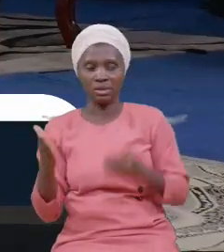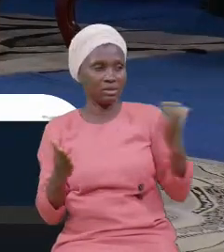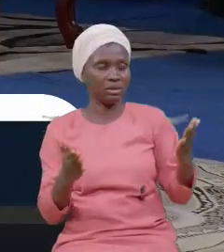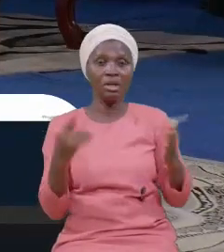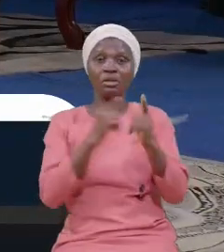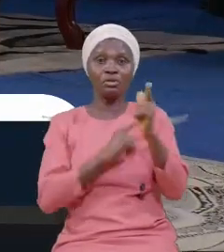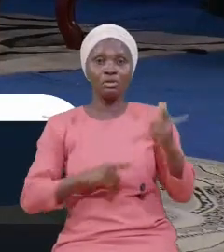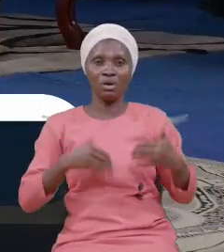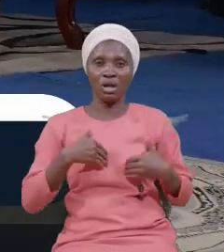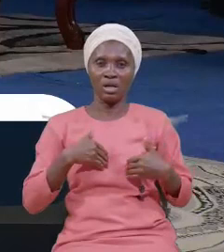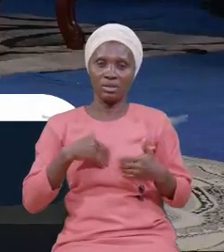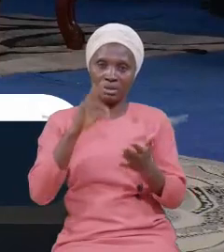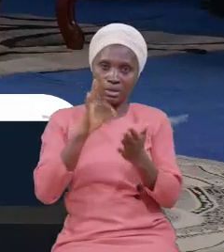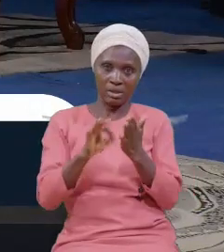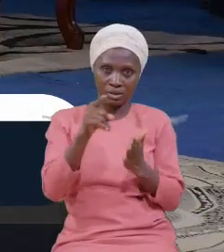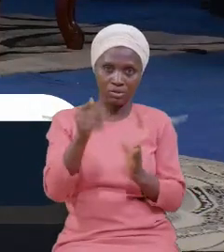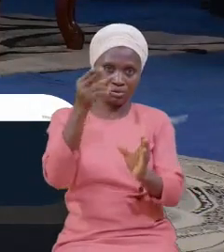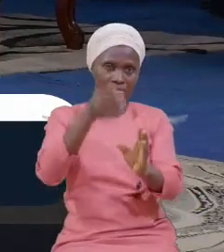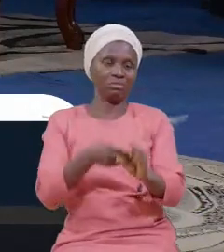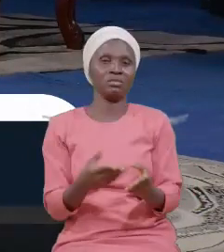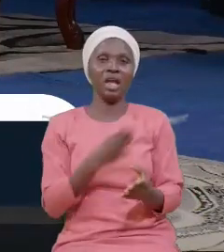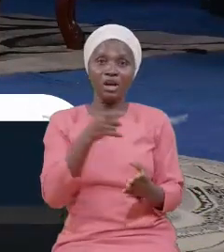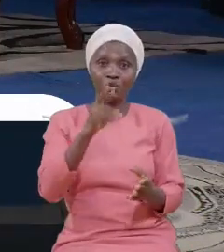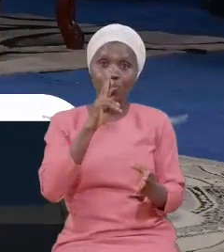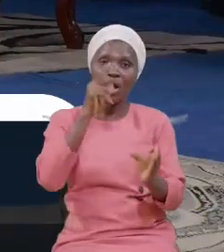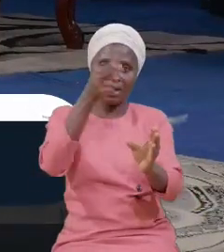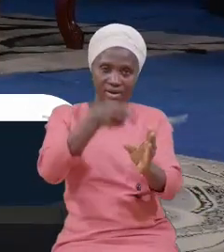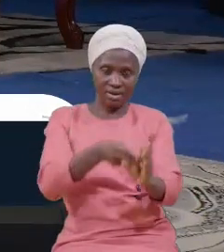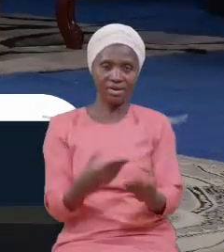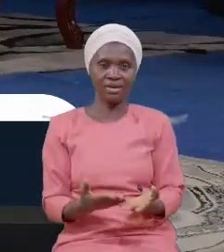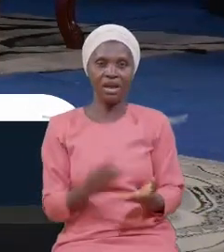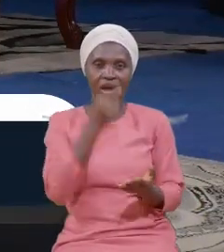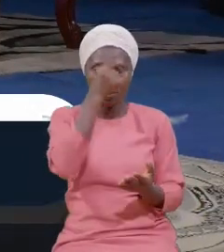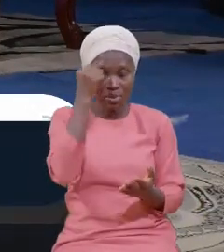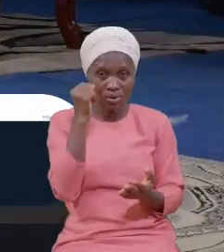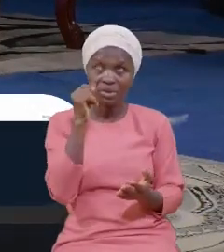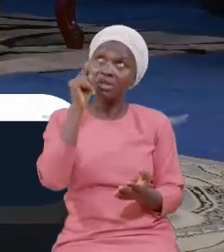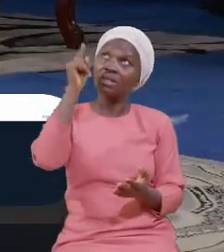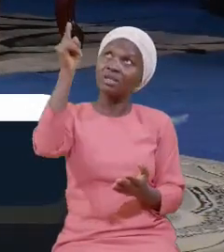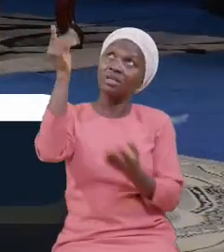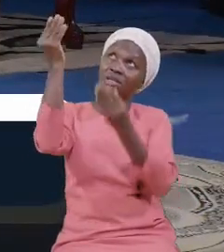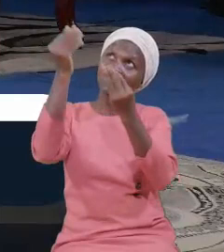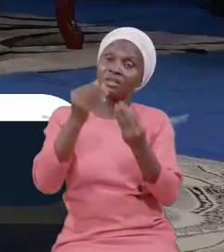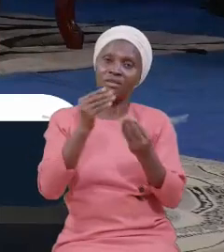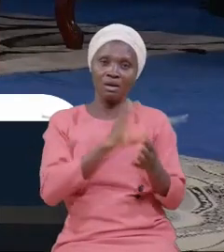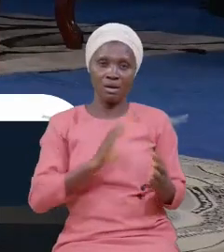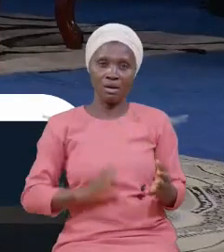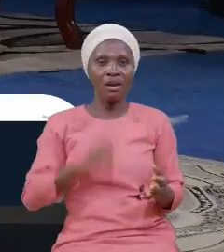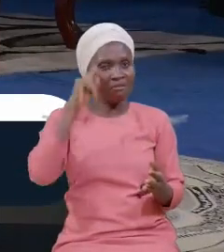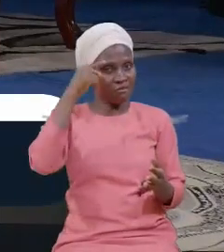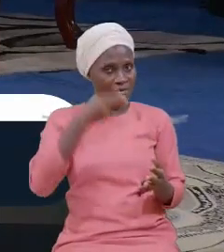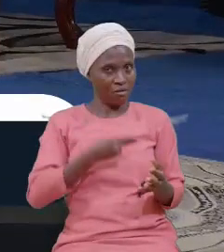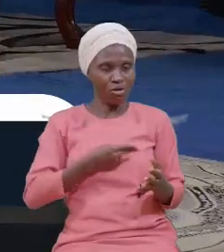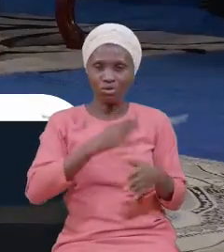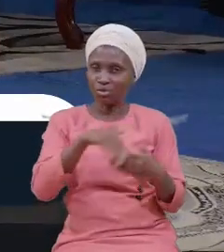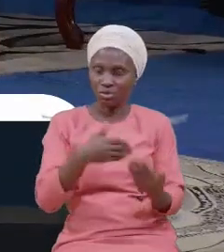in. And you are in. Because he gave Christ for us all, for